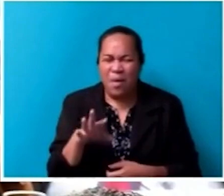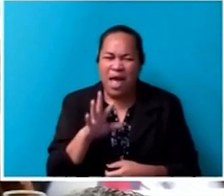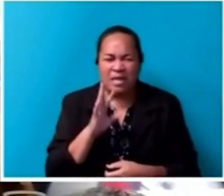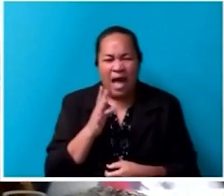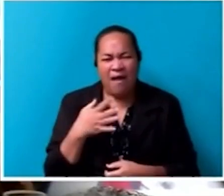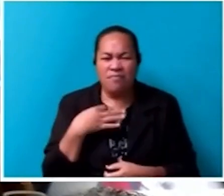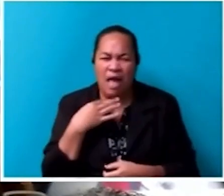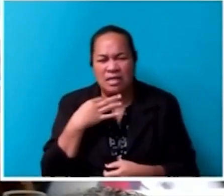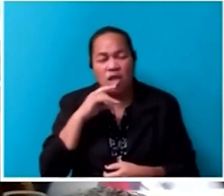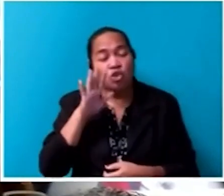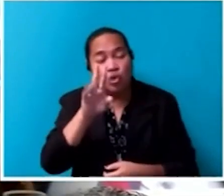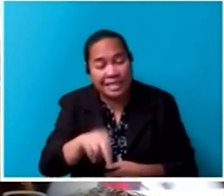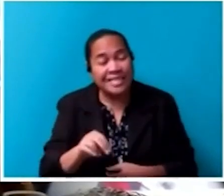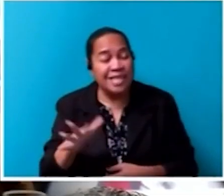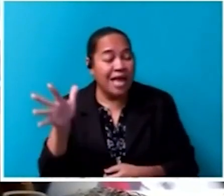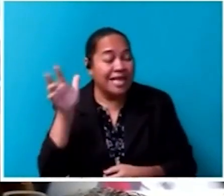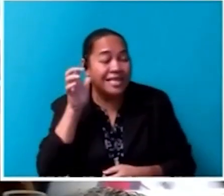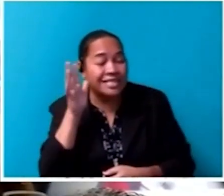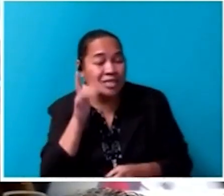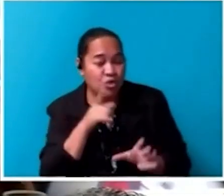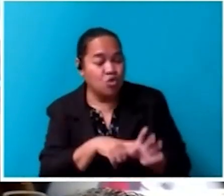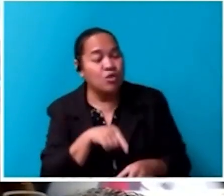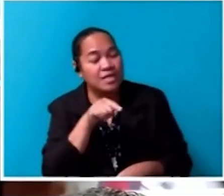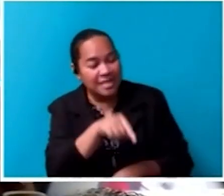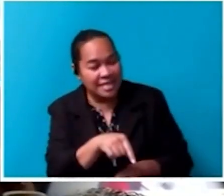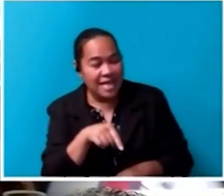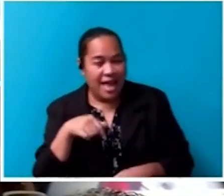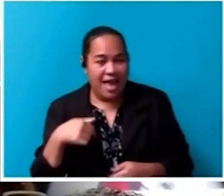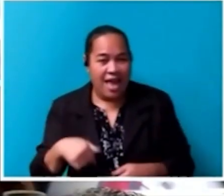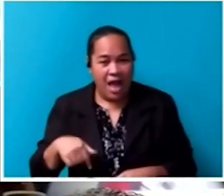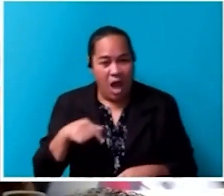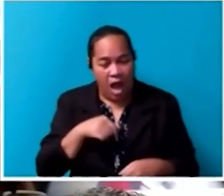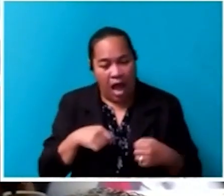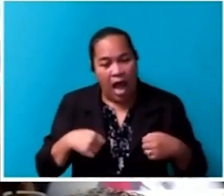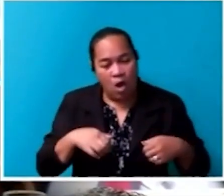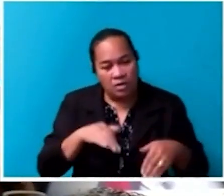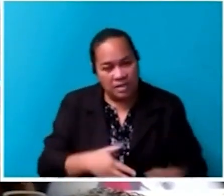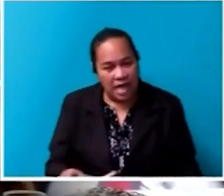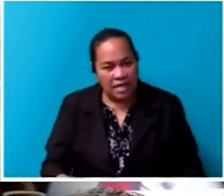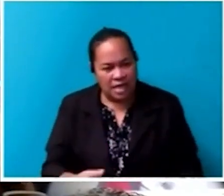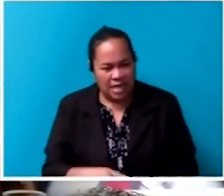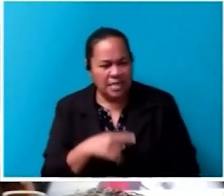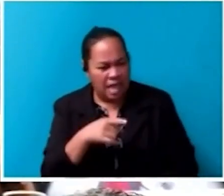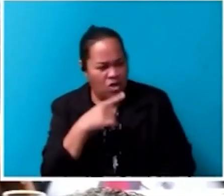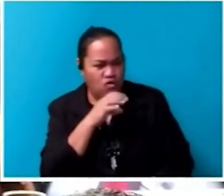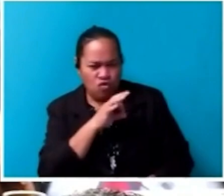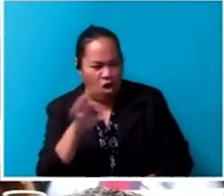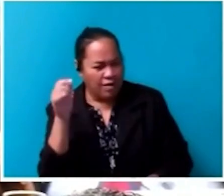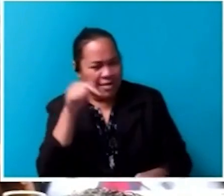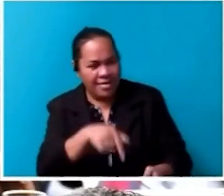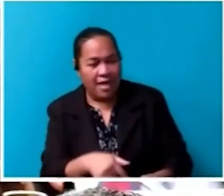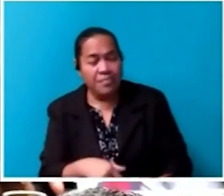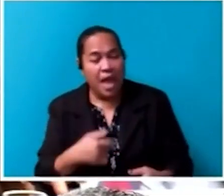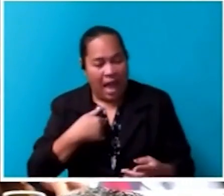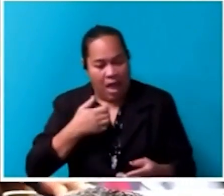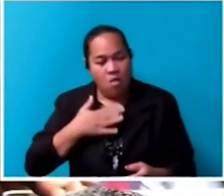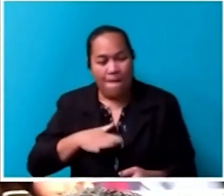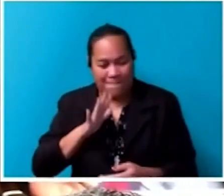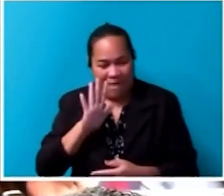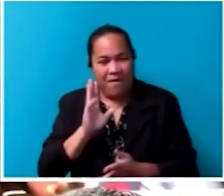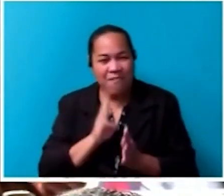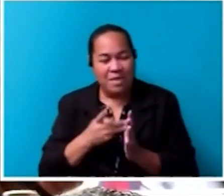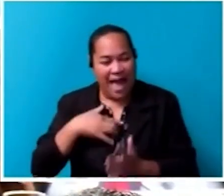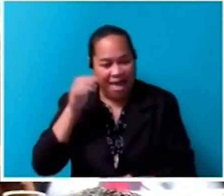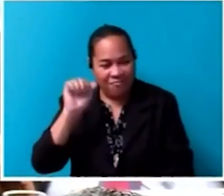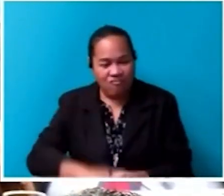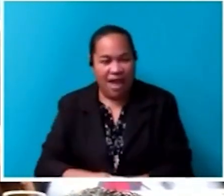need to listen to the youth that are on this side. To say that people are not there, he had a go, and I will say what I want in my 5 minutes. I have the